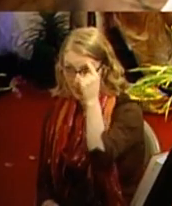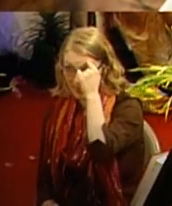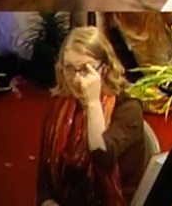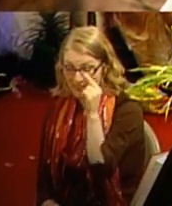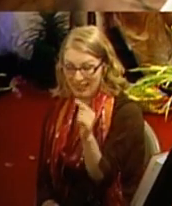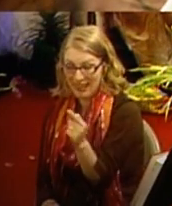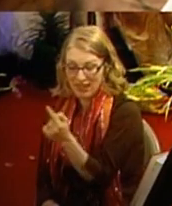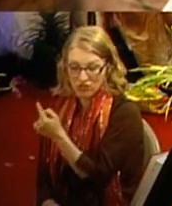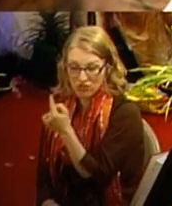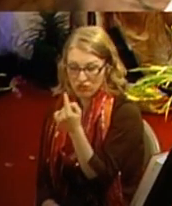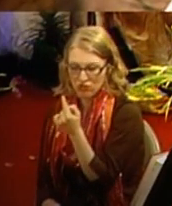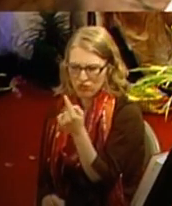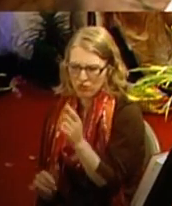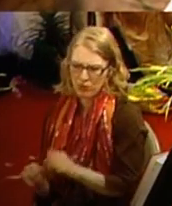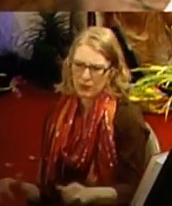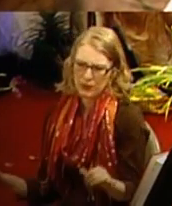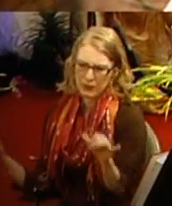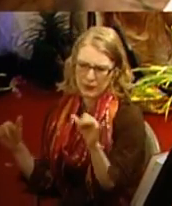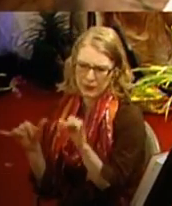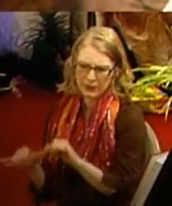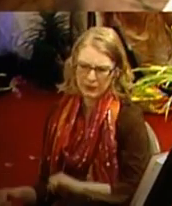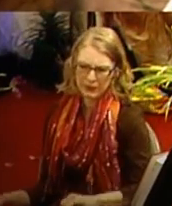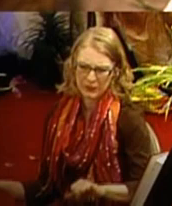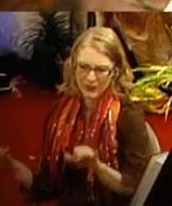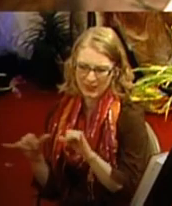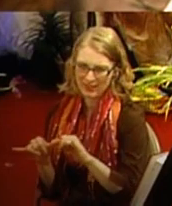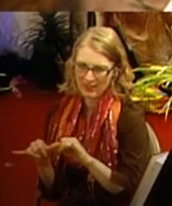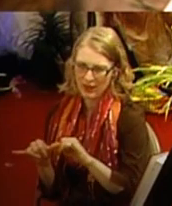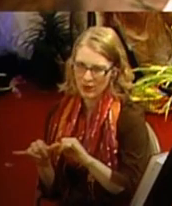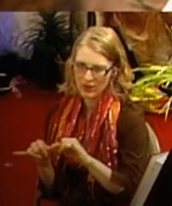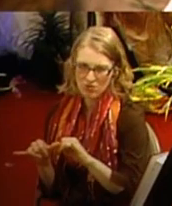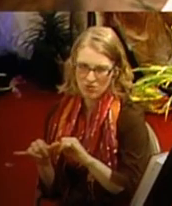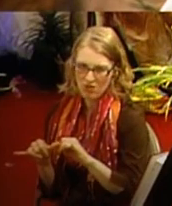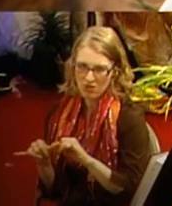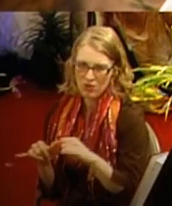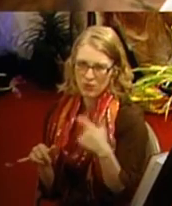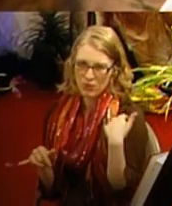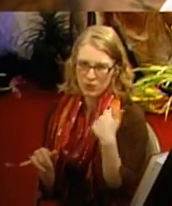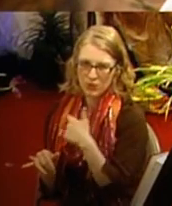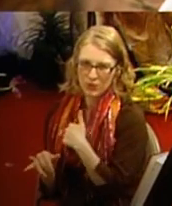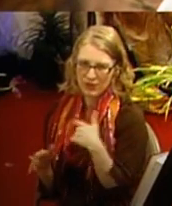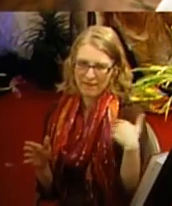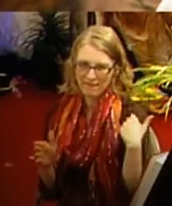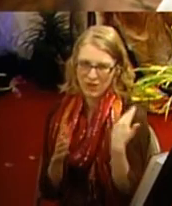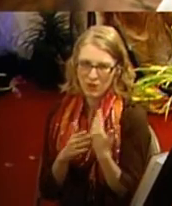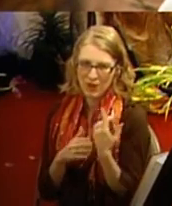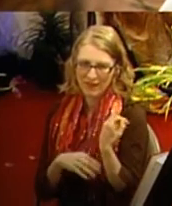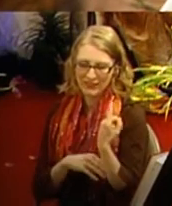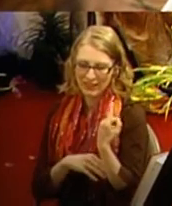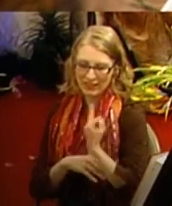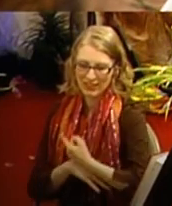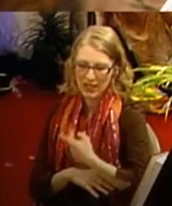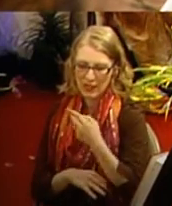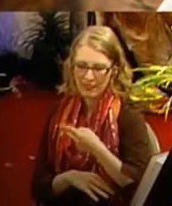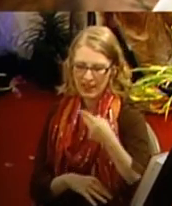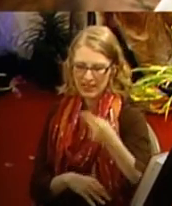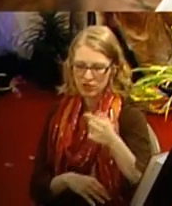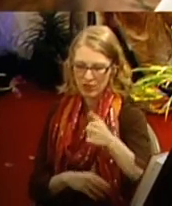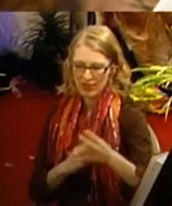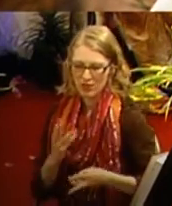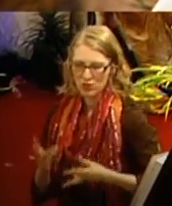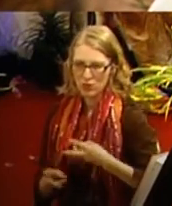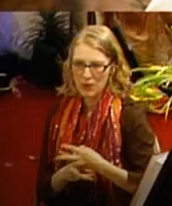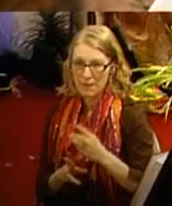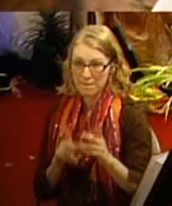and ordinary. We have come to a day in this country, in the history of this world,